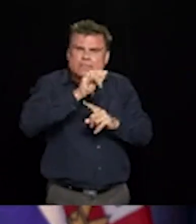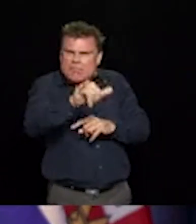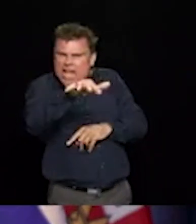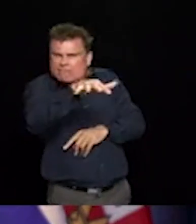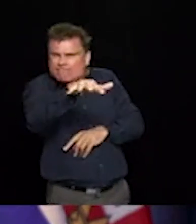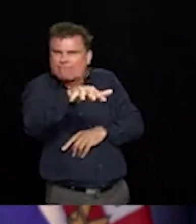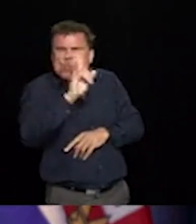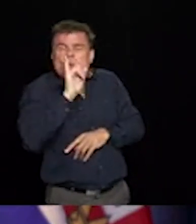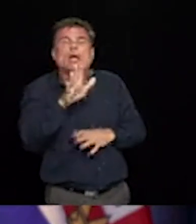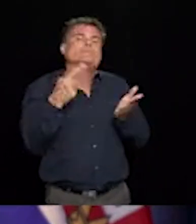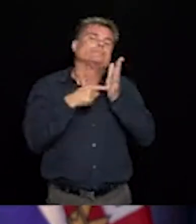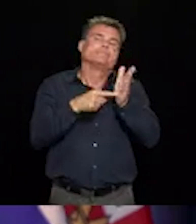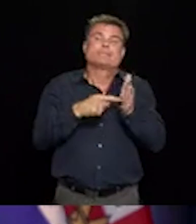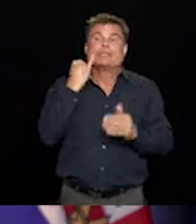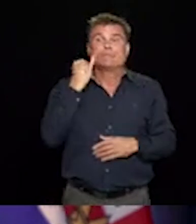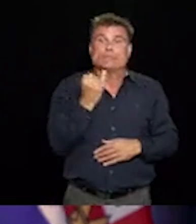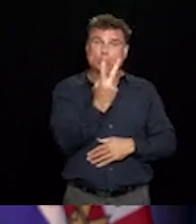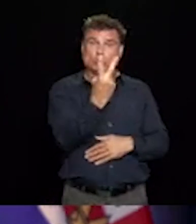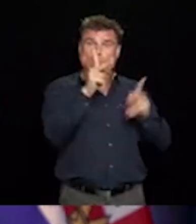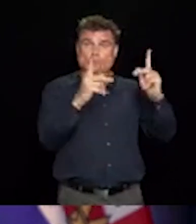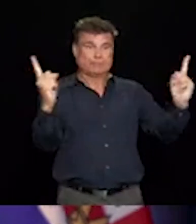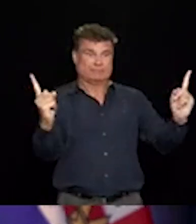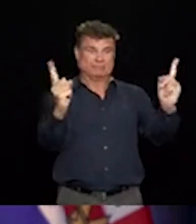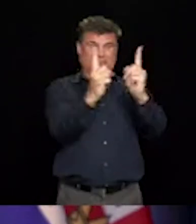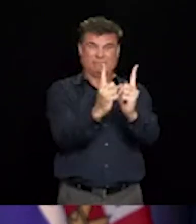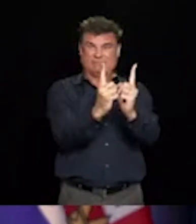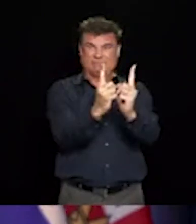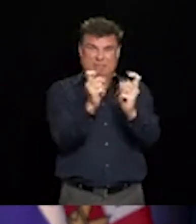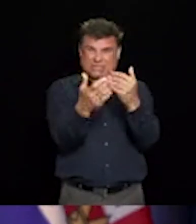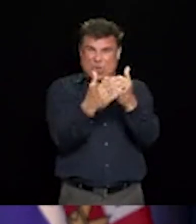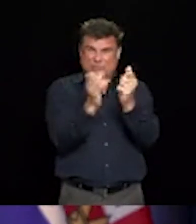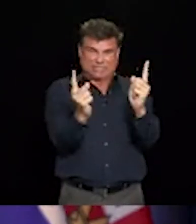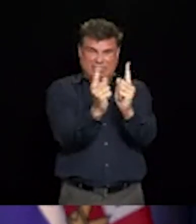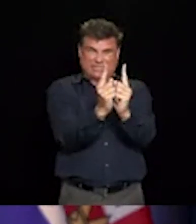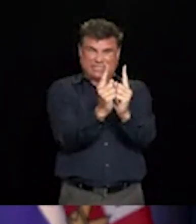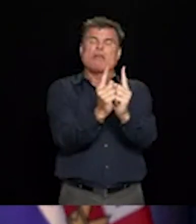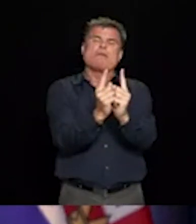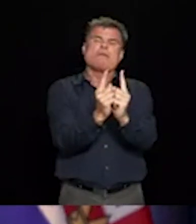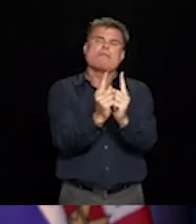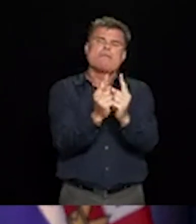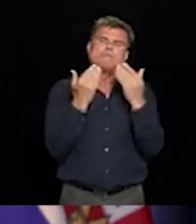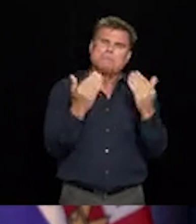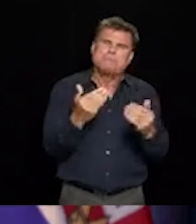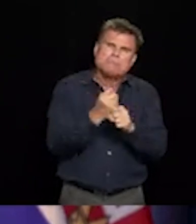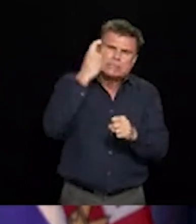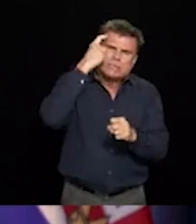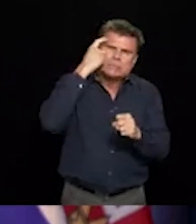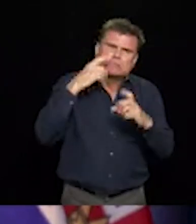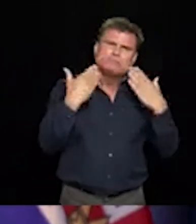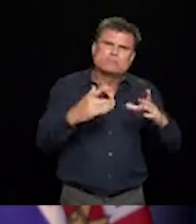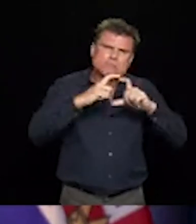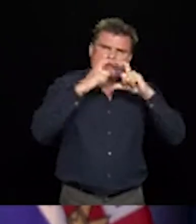case where people are working up close and where if physical distancing isn't possible, those might be situations where they would